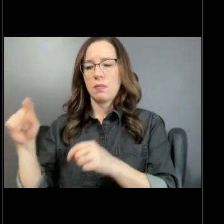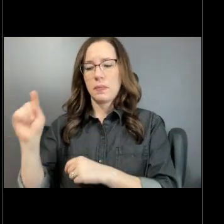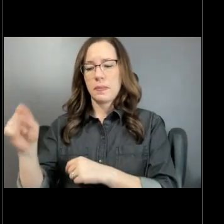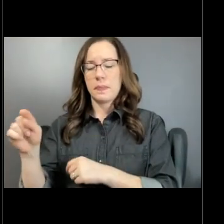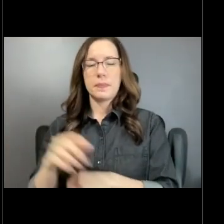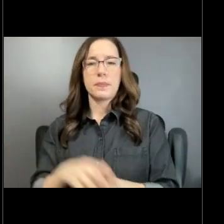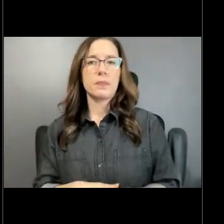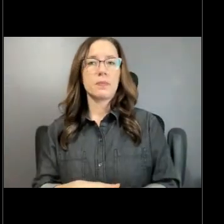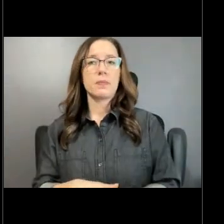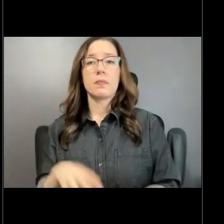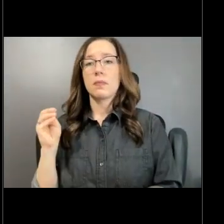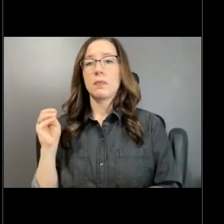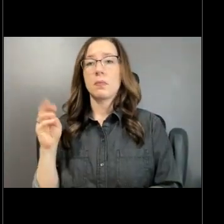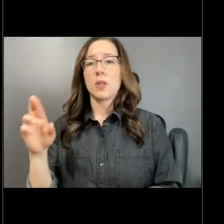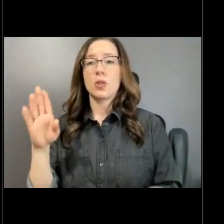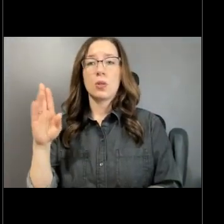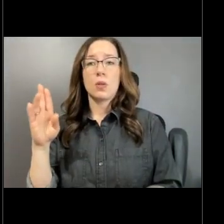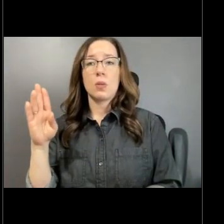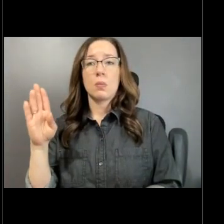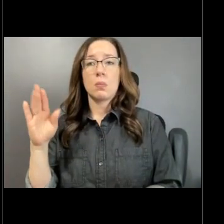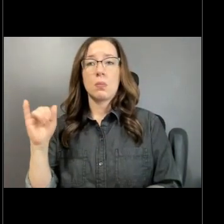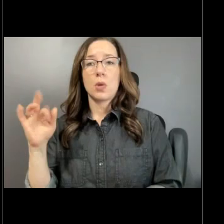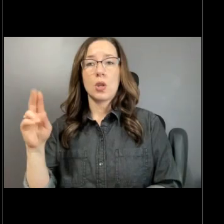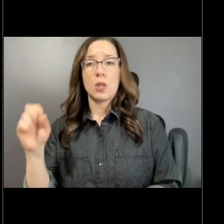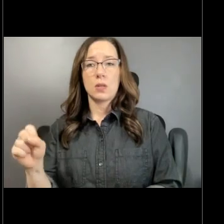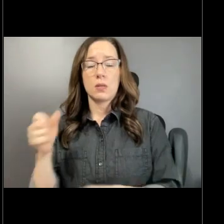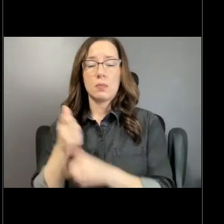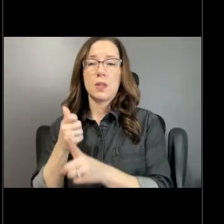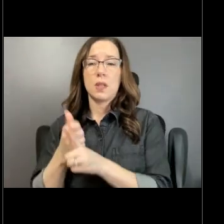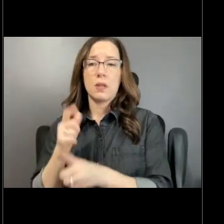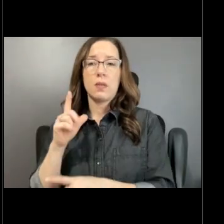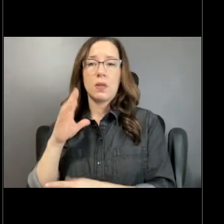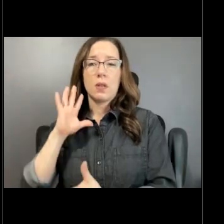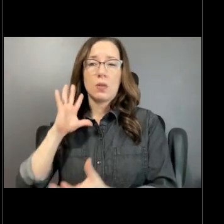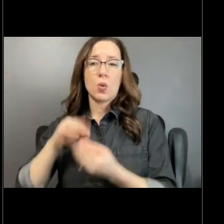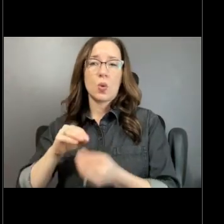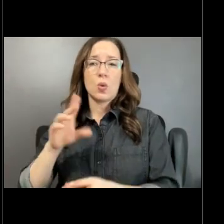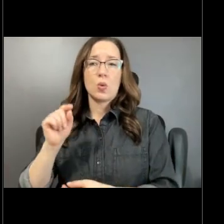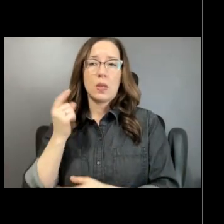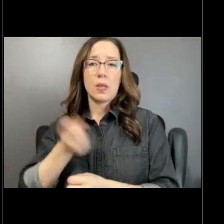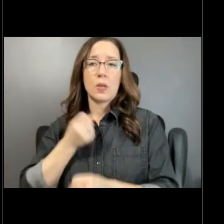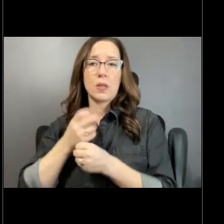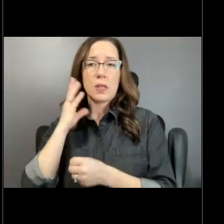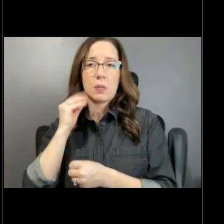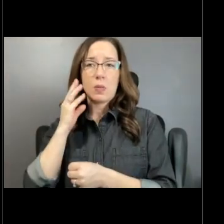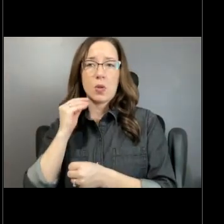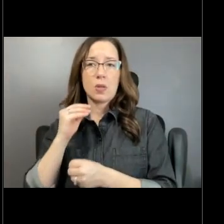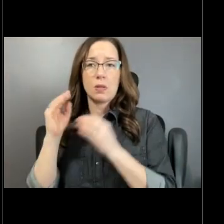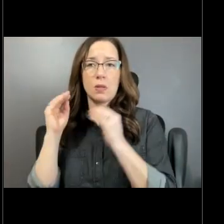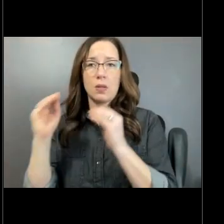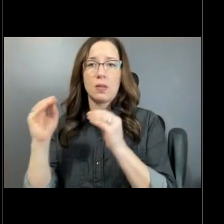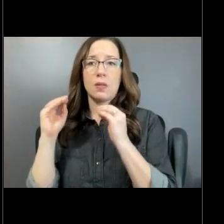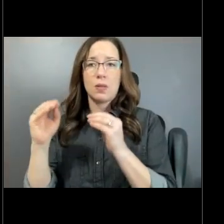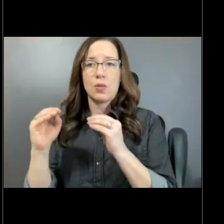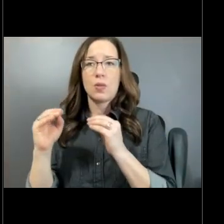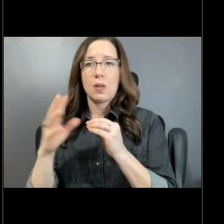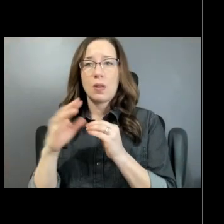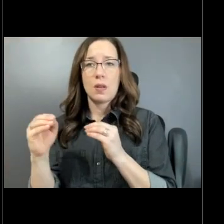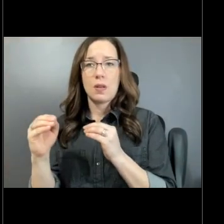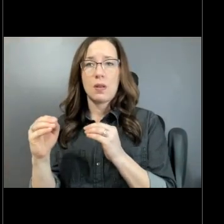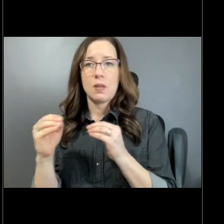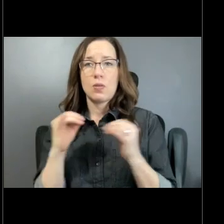Mr. Burns has 20 years of experience in education as a teacher and